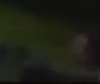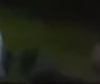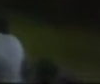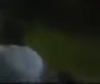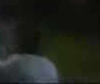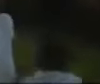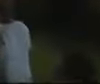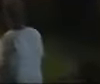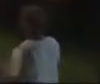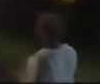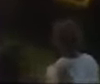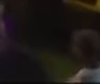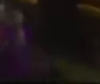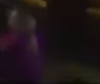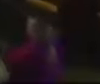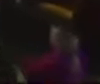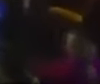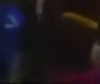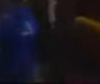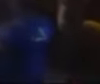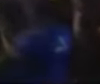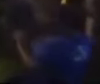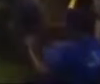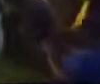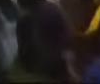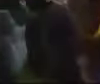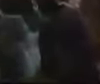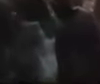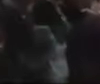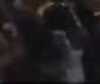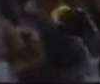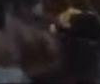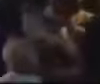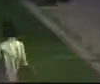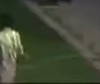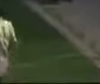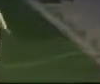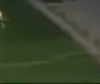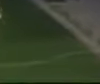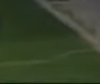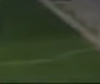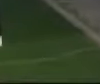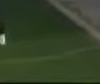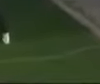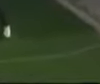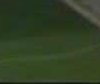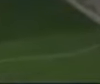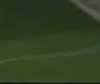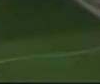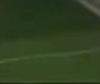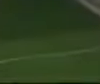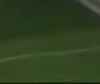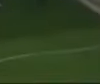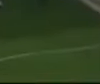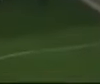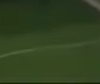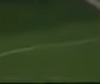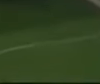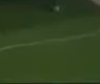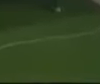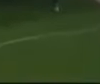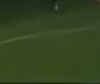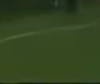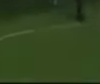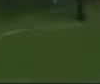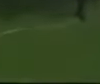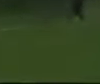God, that every force tying down destinies that will not let Ghanaians rise, will not let you